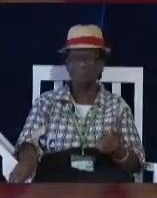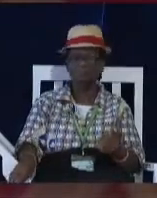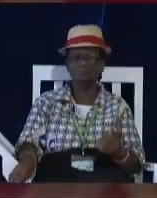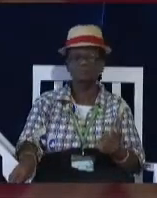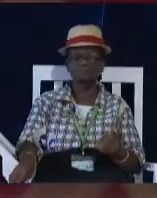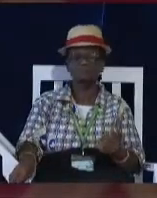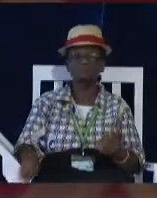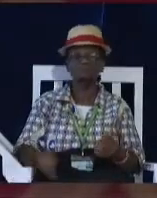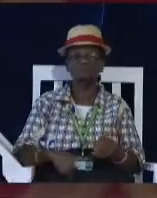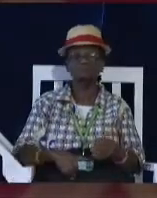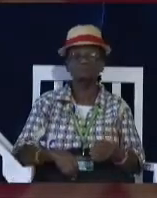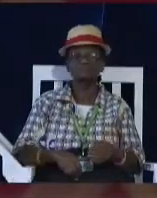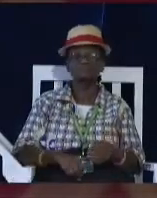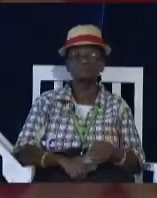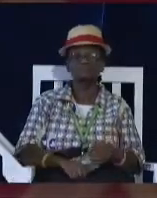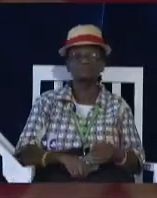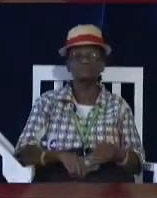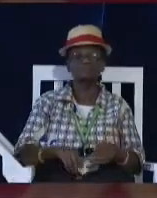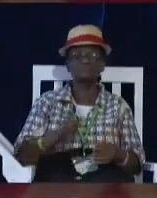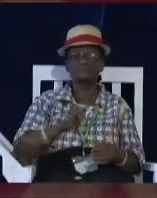I'm beginning to conclude because